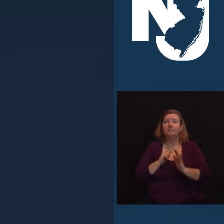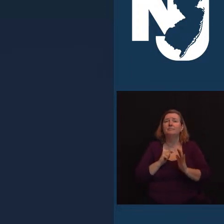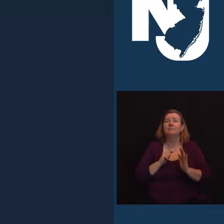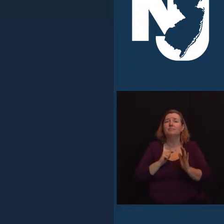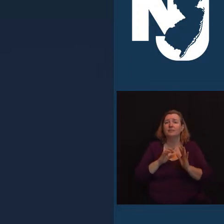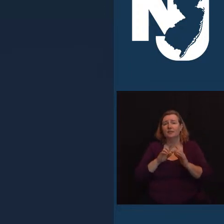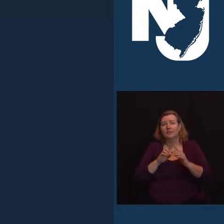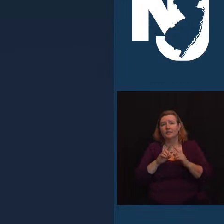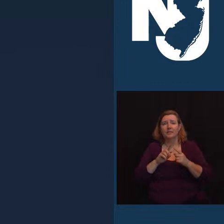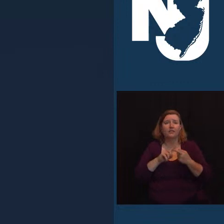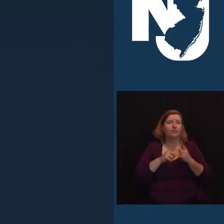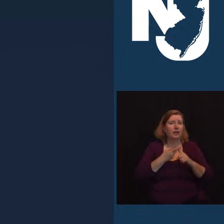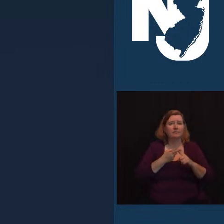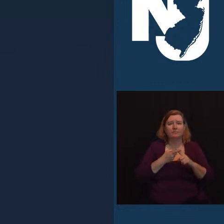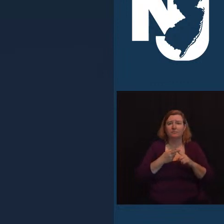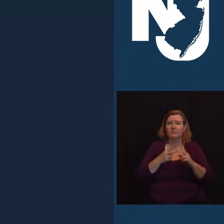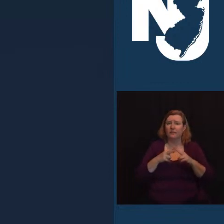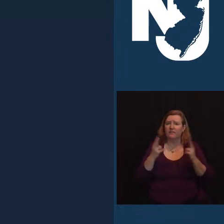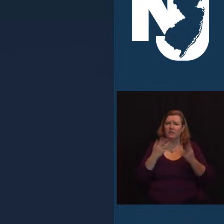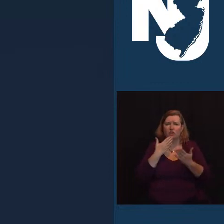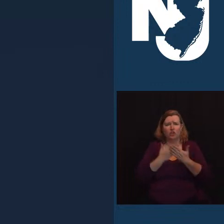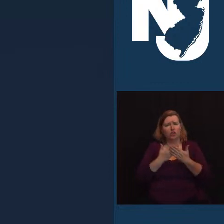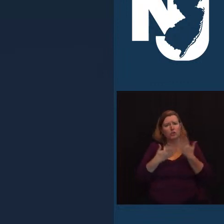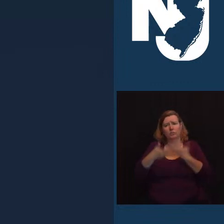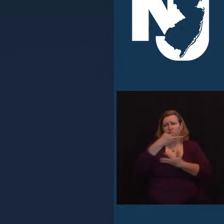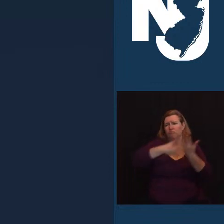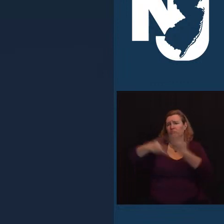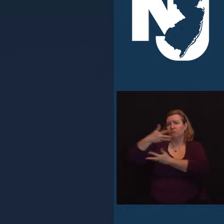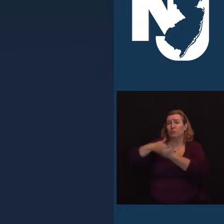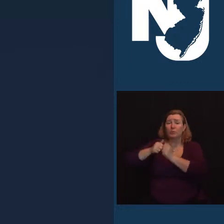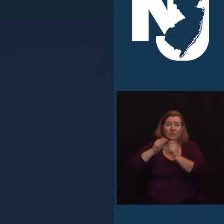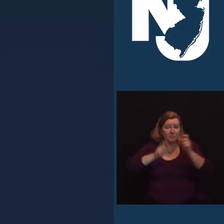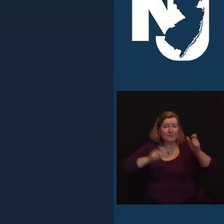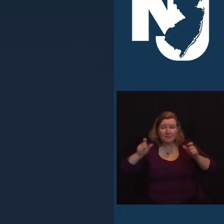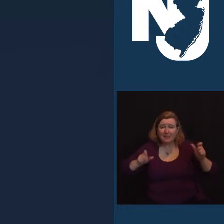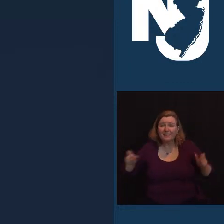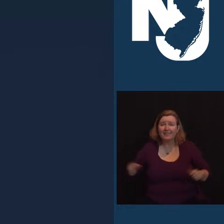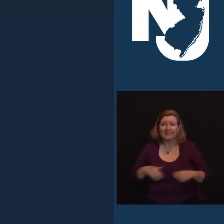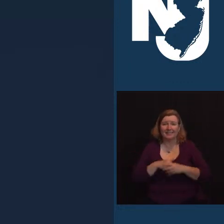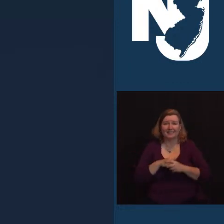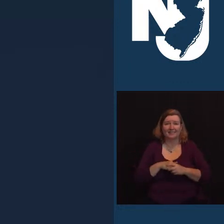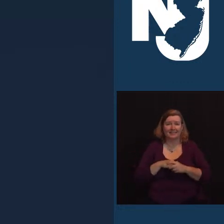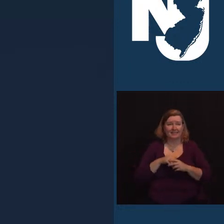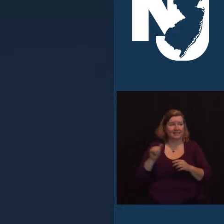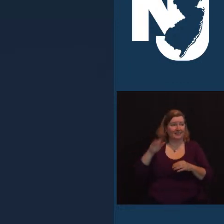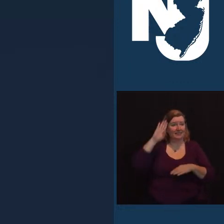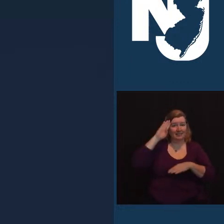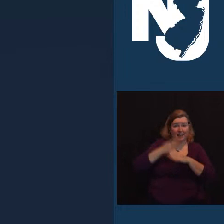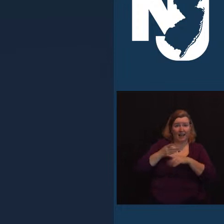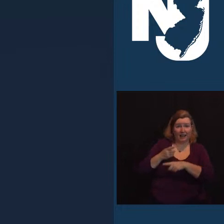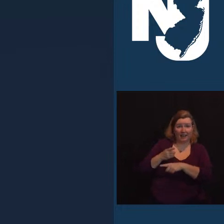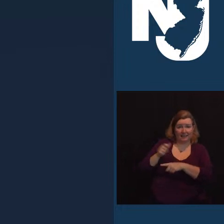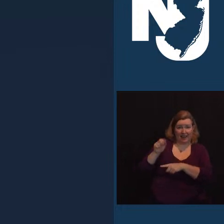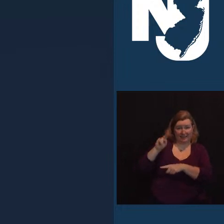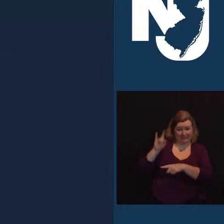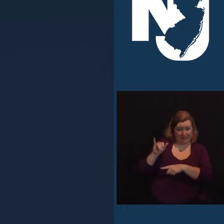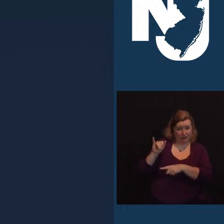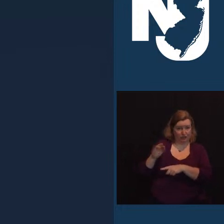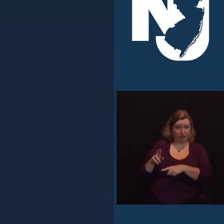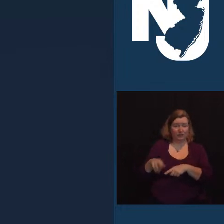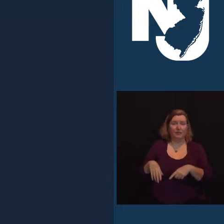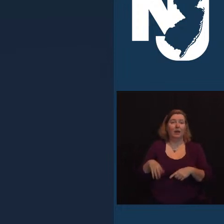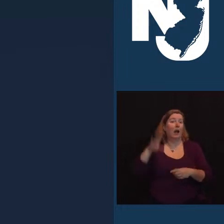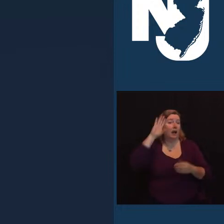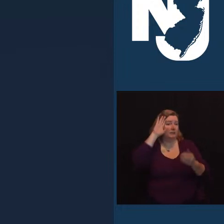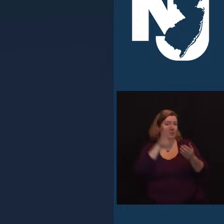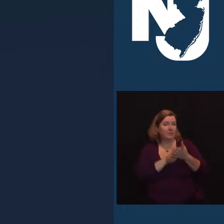that she succeeded. Anthony, her husband, that's her son Anthony with her, but Anthony, her husband, had reached out to my